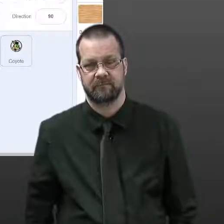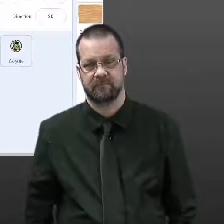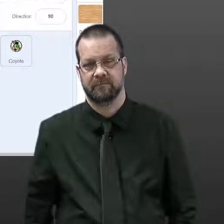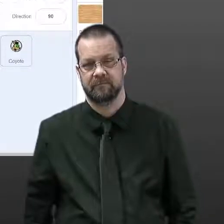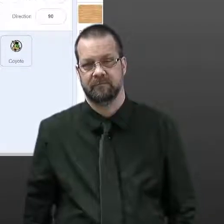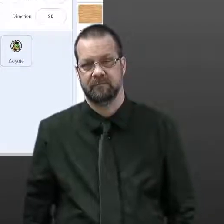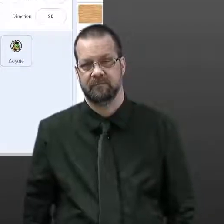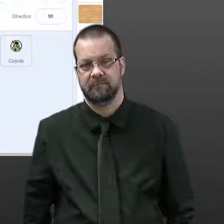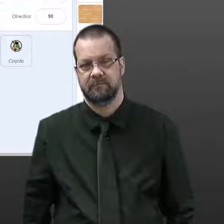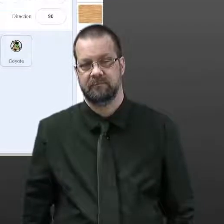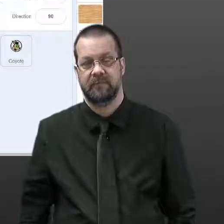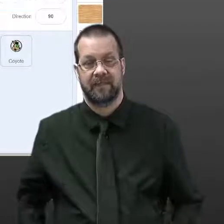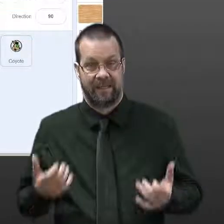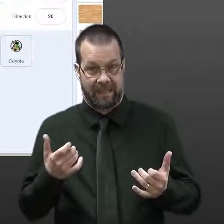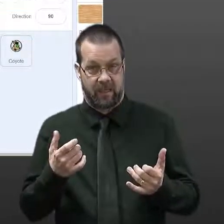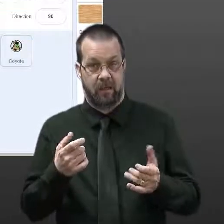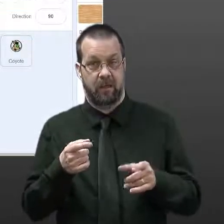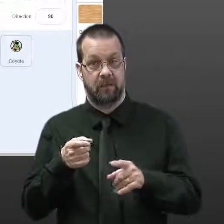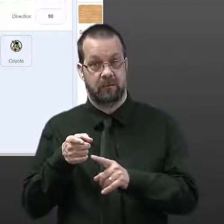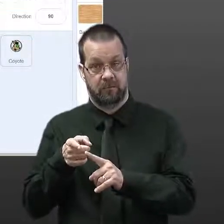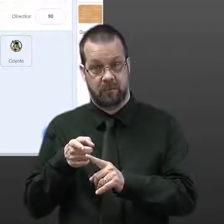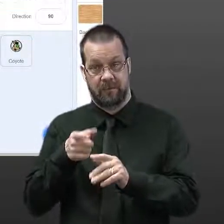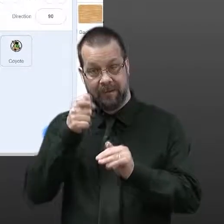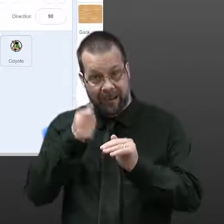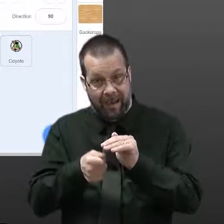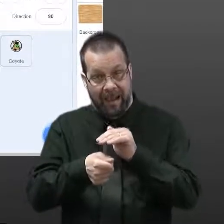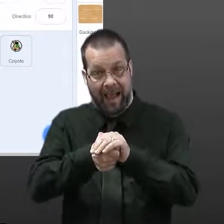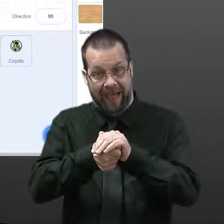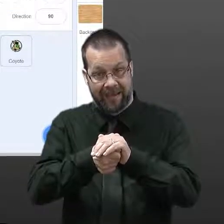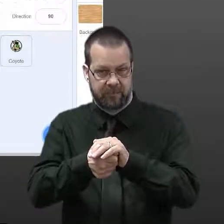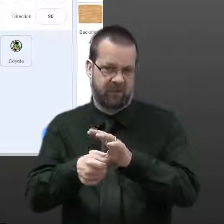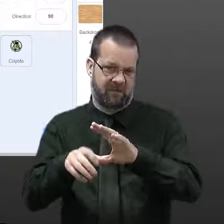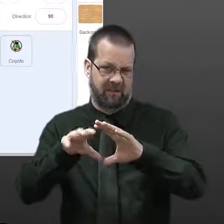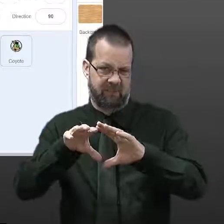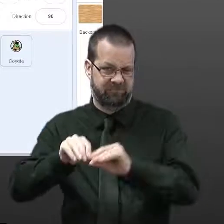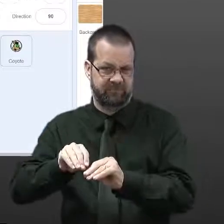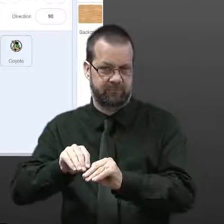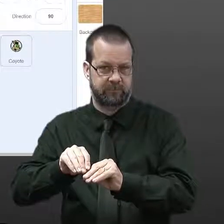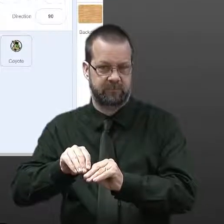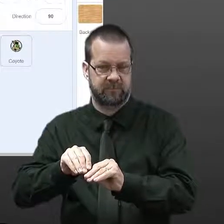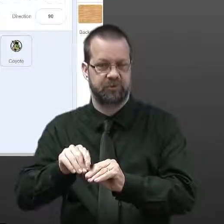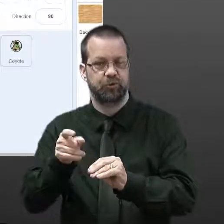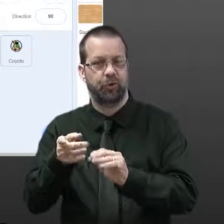are going to hide so that we can do a little